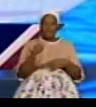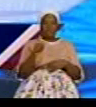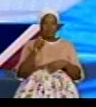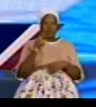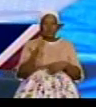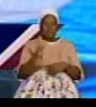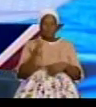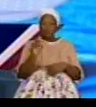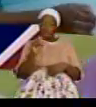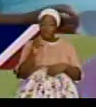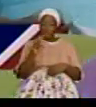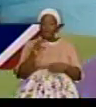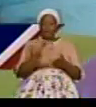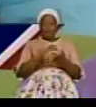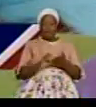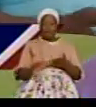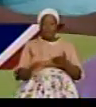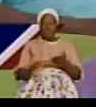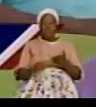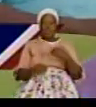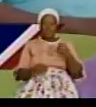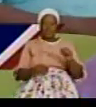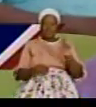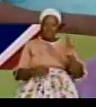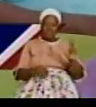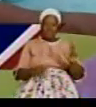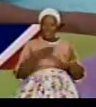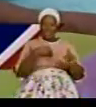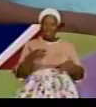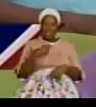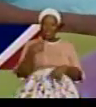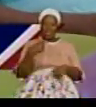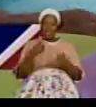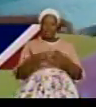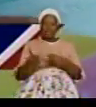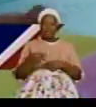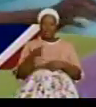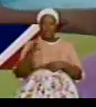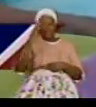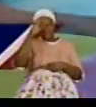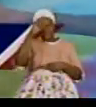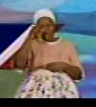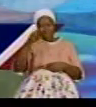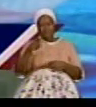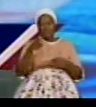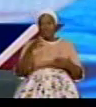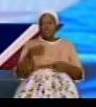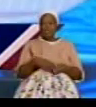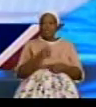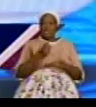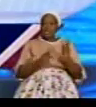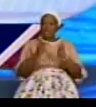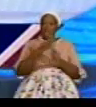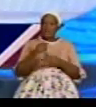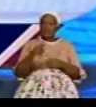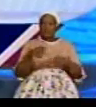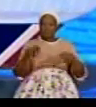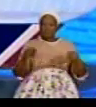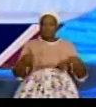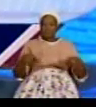verse 13, and they sent unto him certain of the Pharisees and